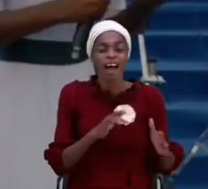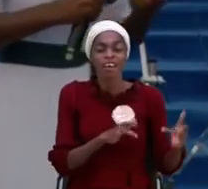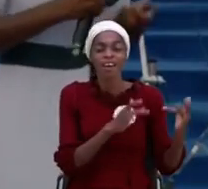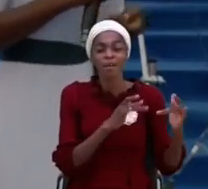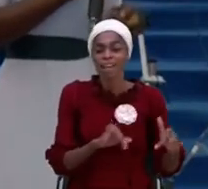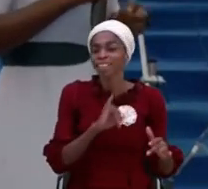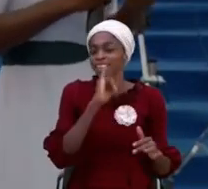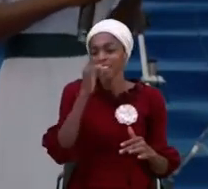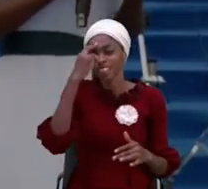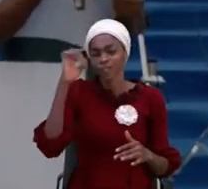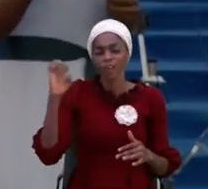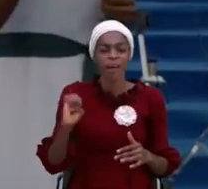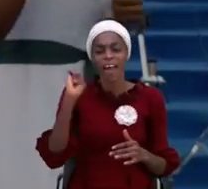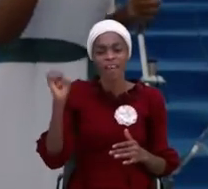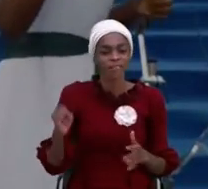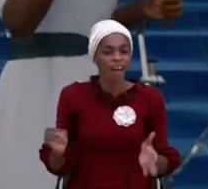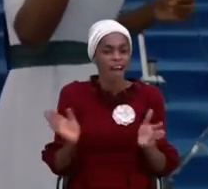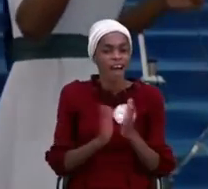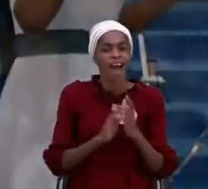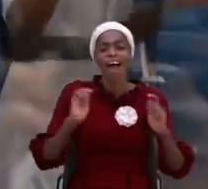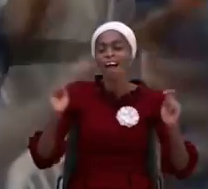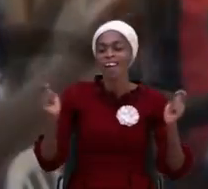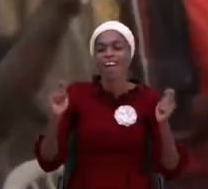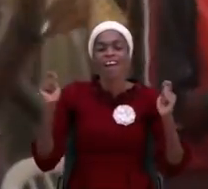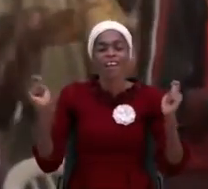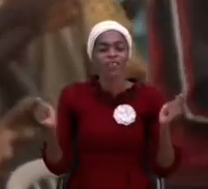and your mercy forever.